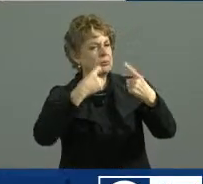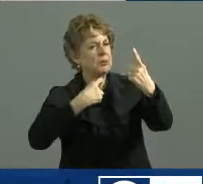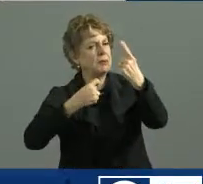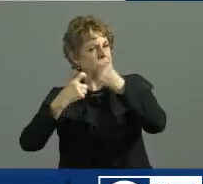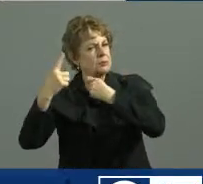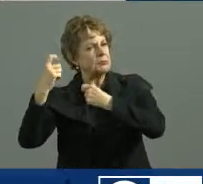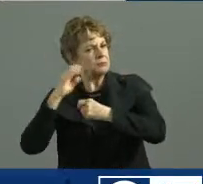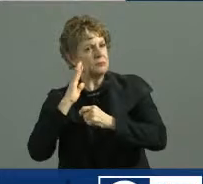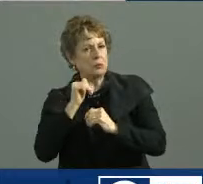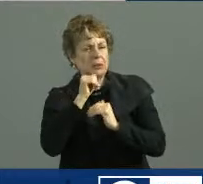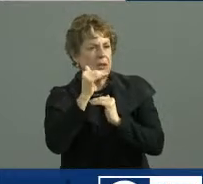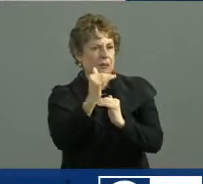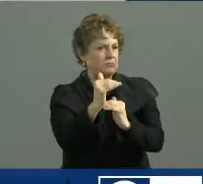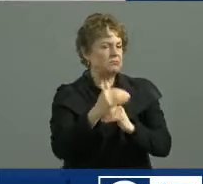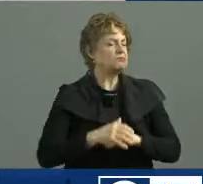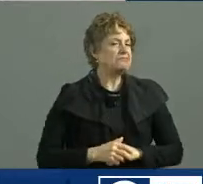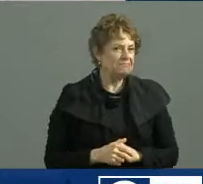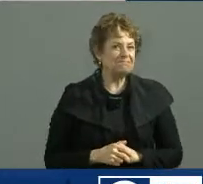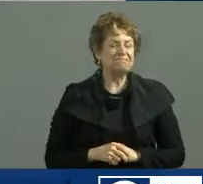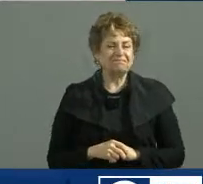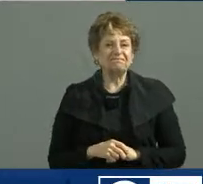And maybe,